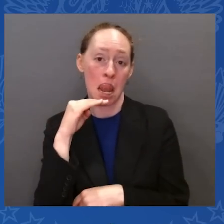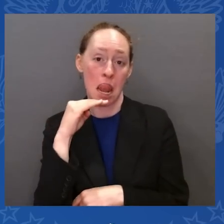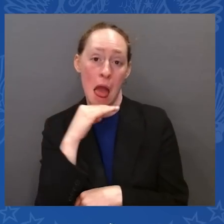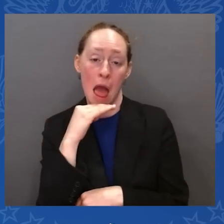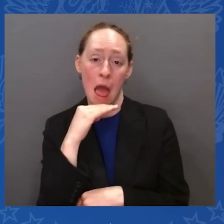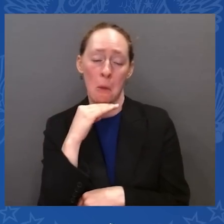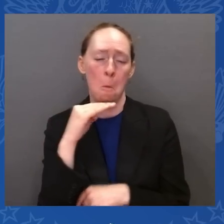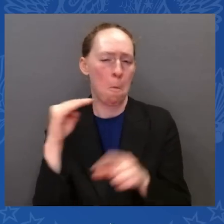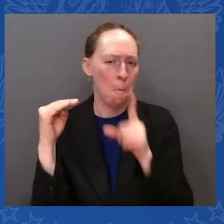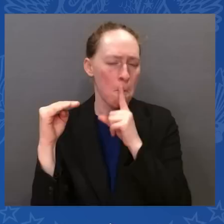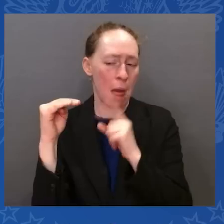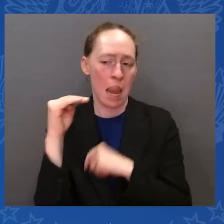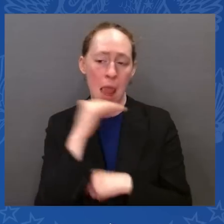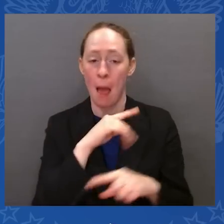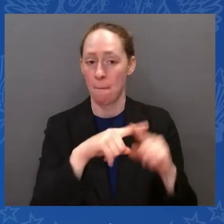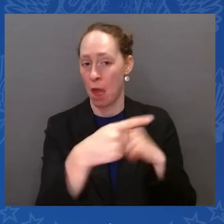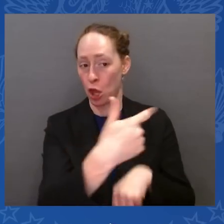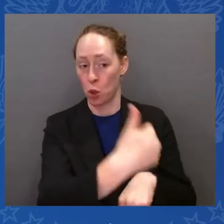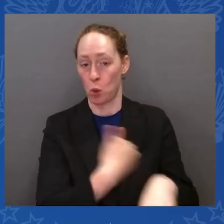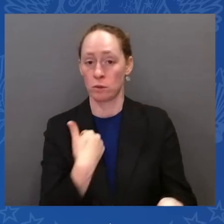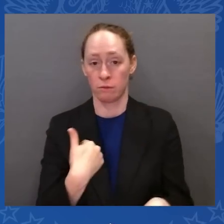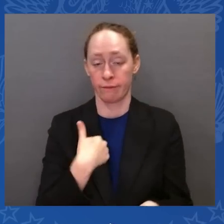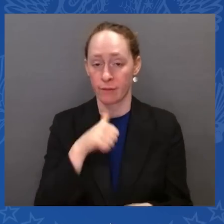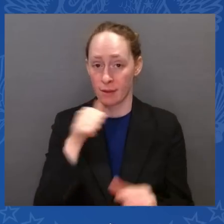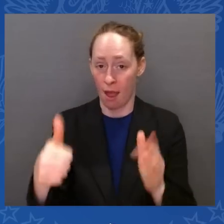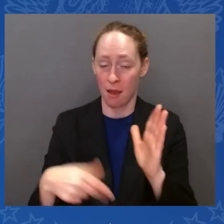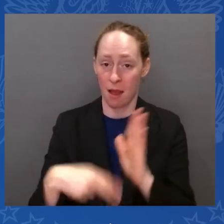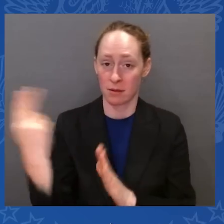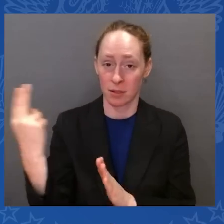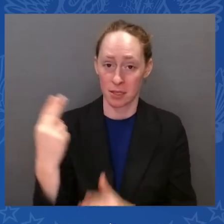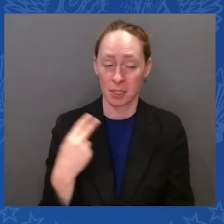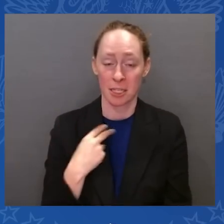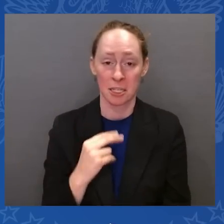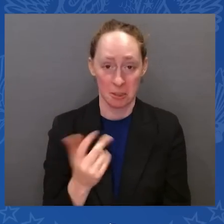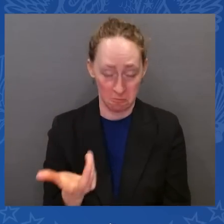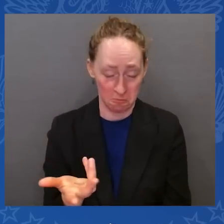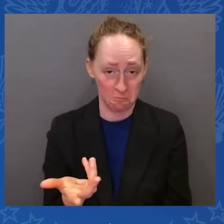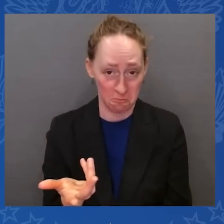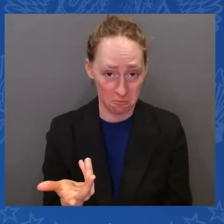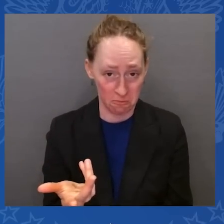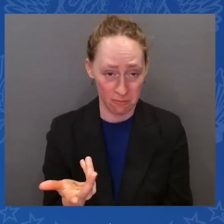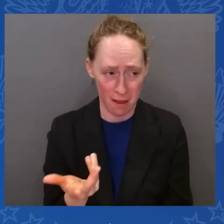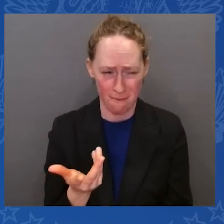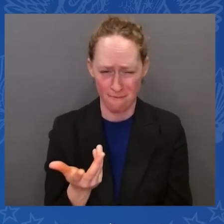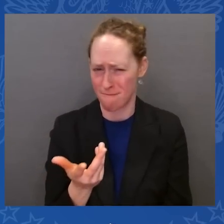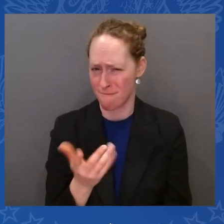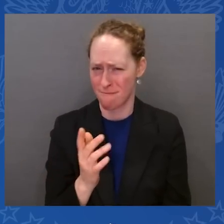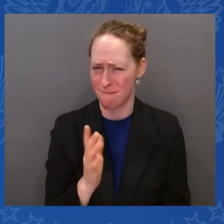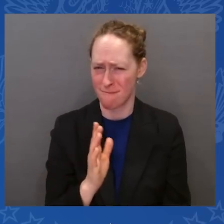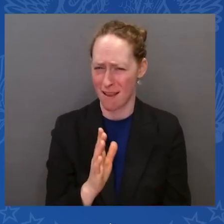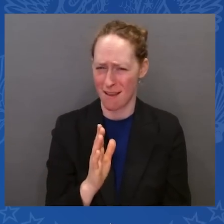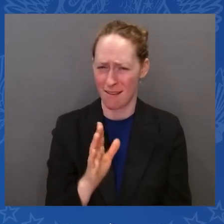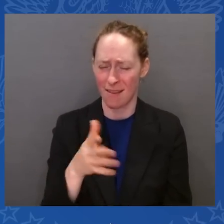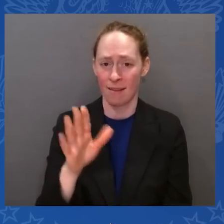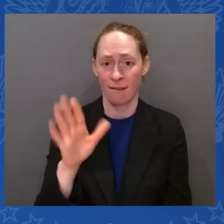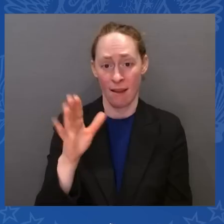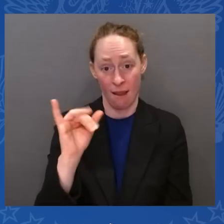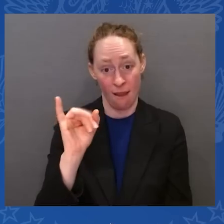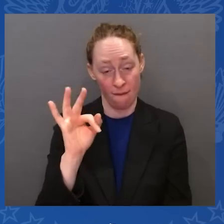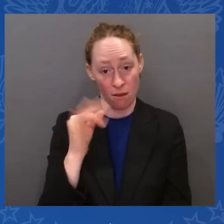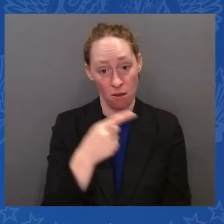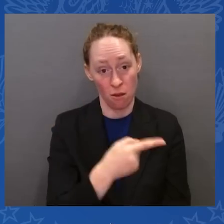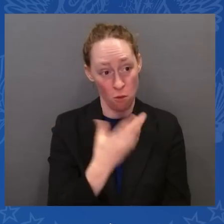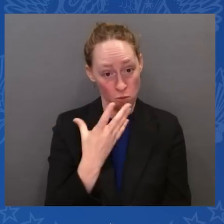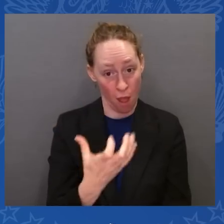uses the L word, the lying word, but says I'm not telling the truth. All I asked him inside was, if you're